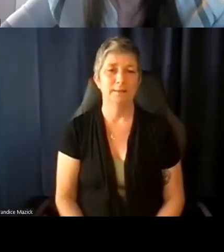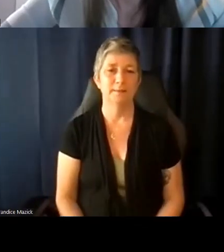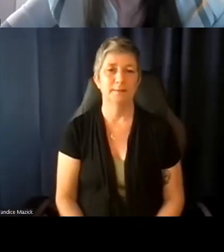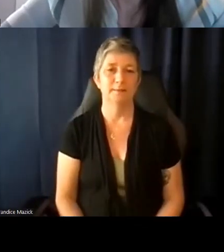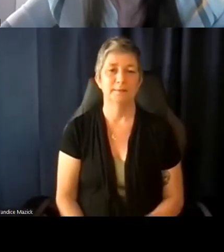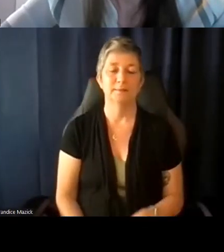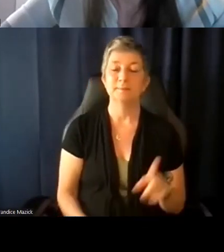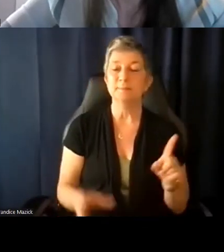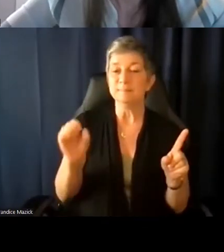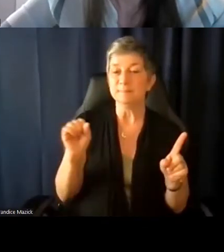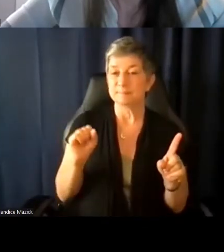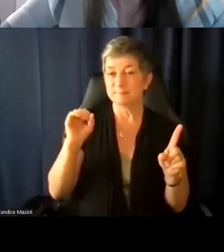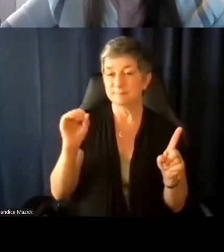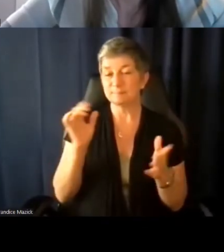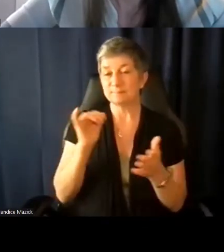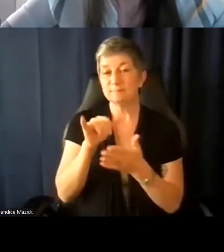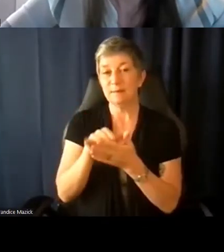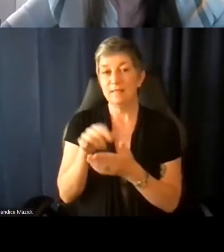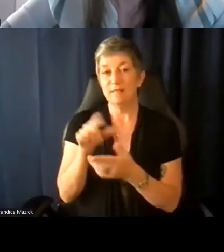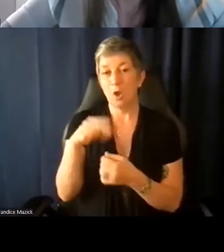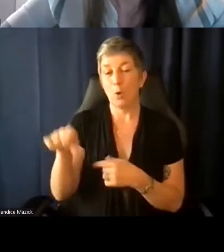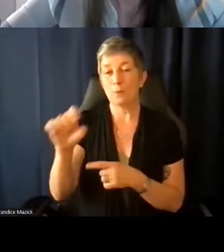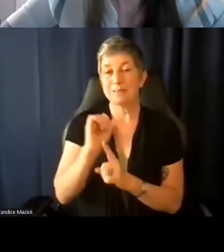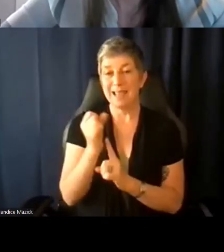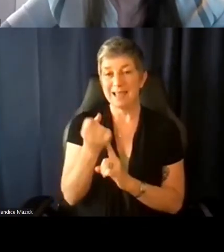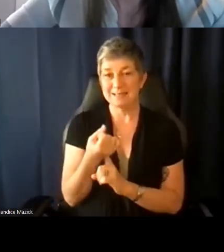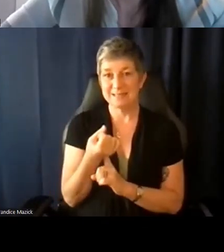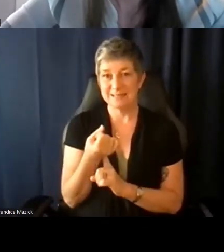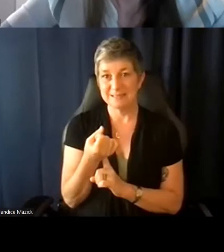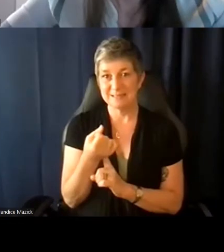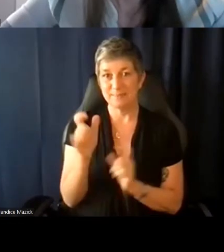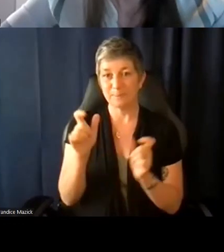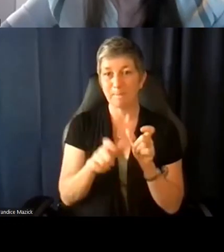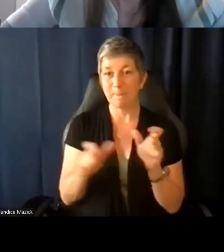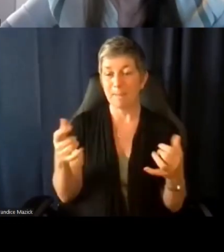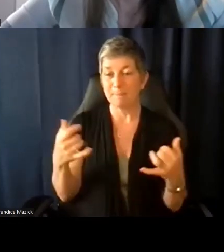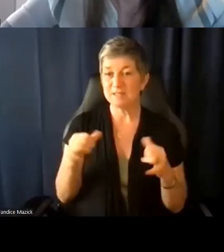So in those cases, folks